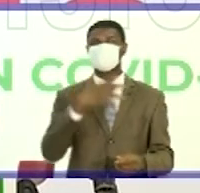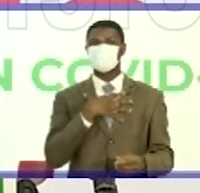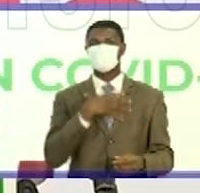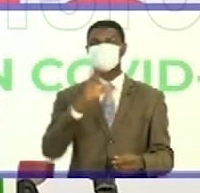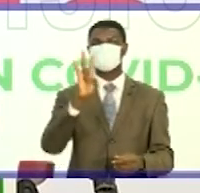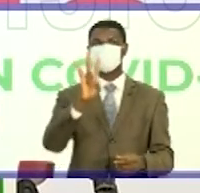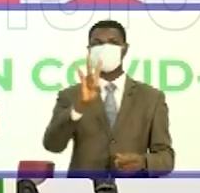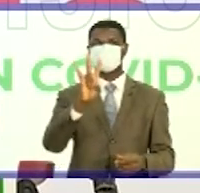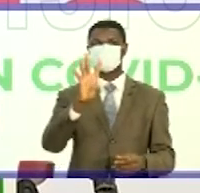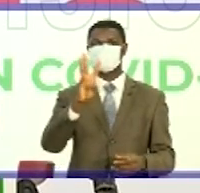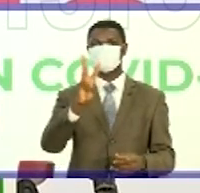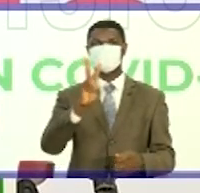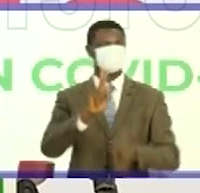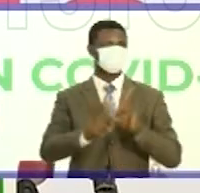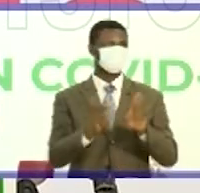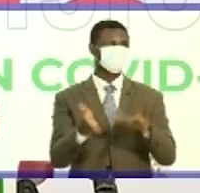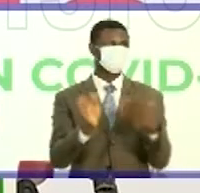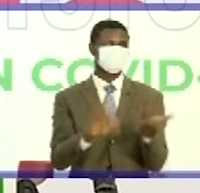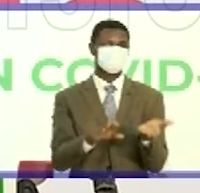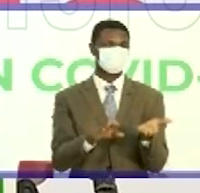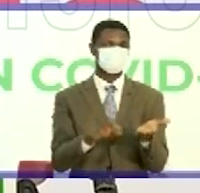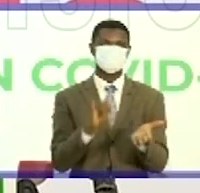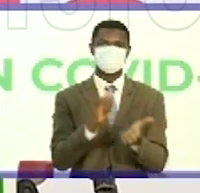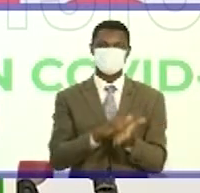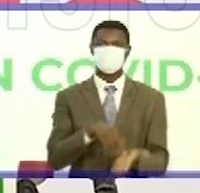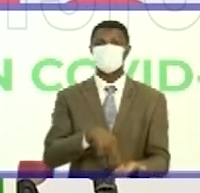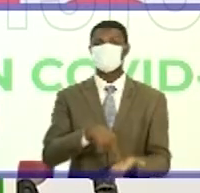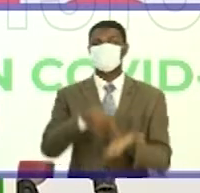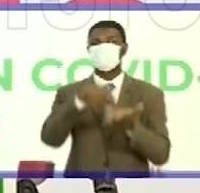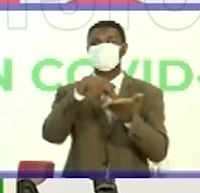276 deaths, representing